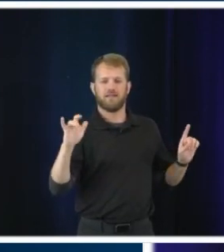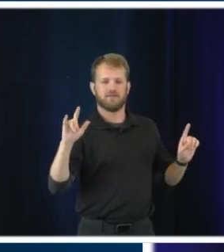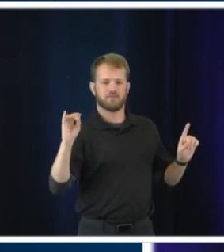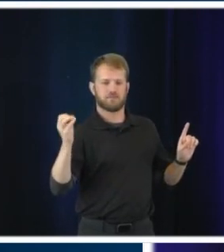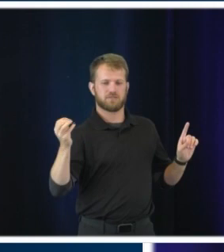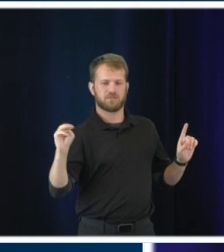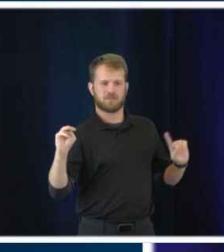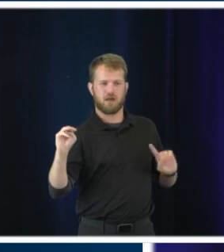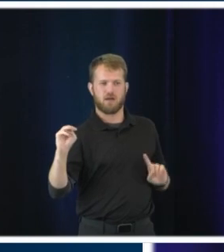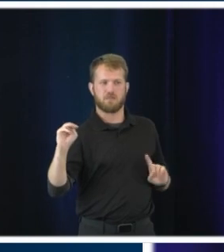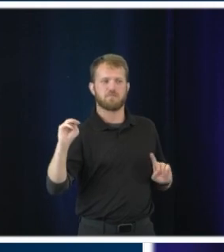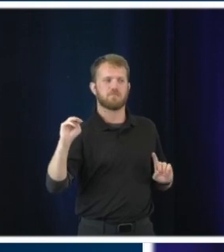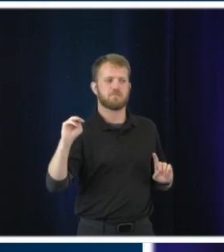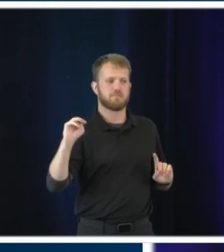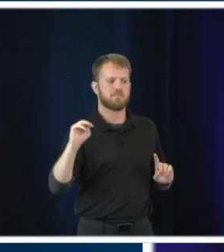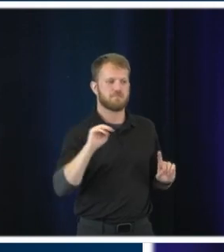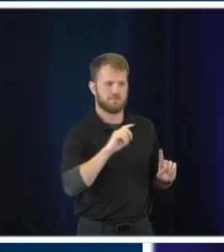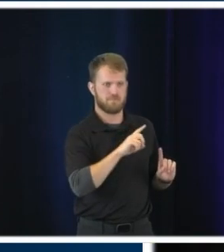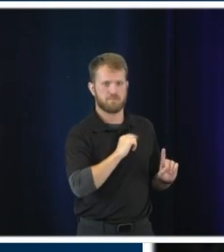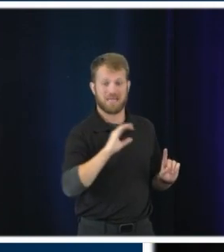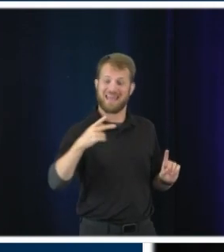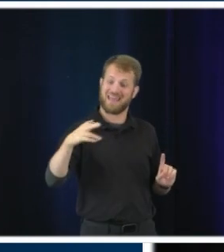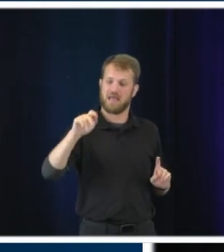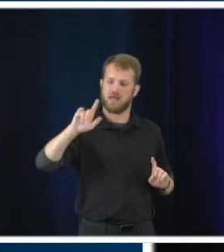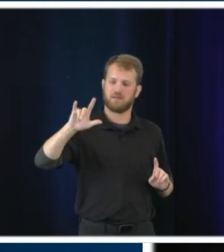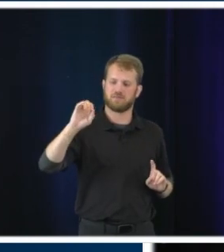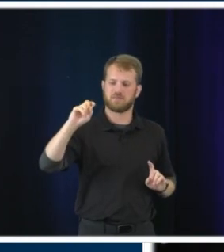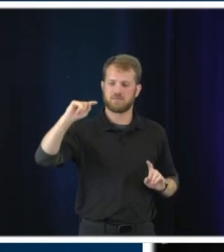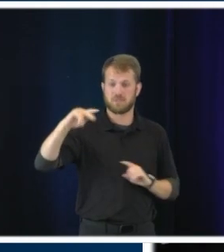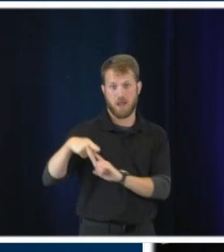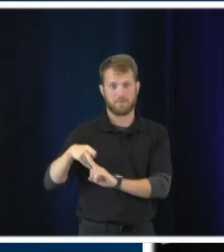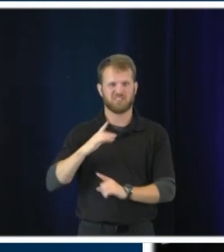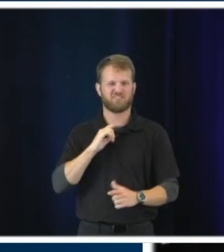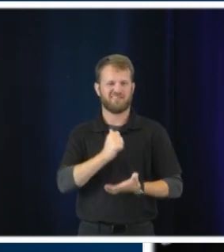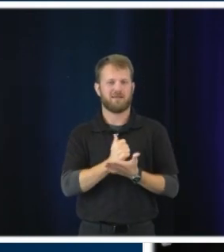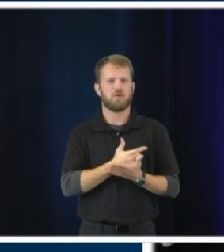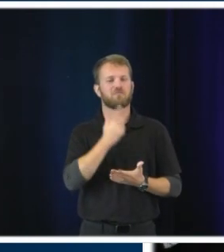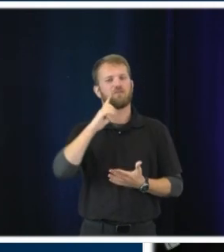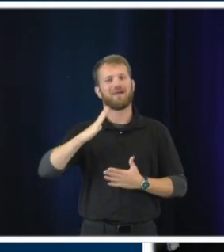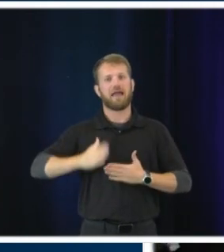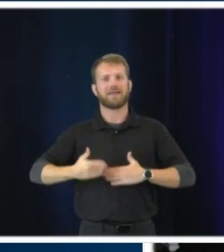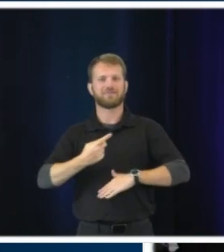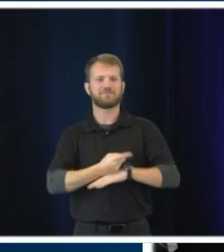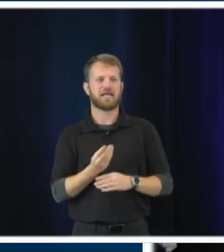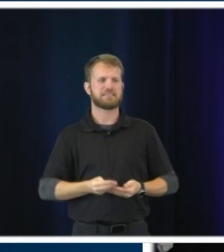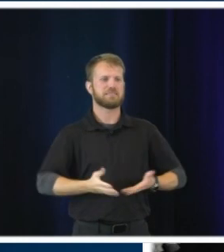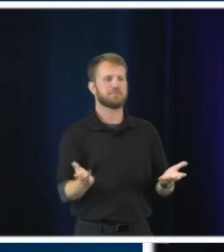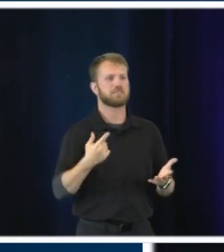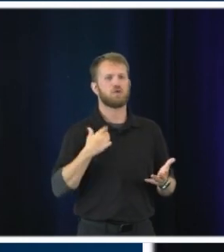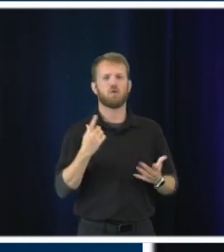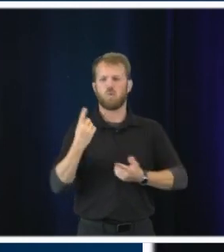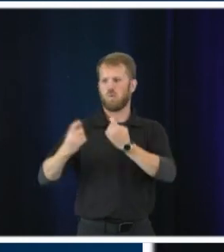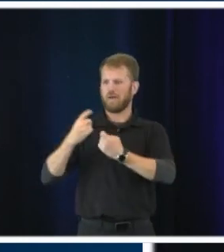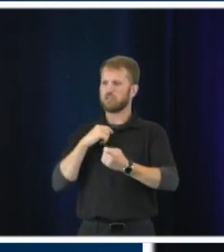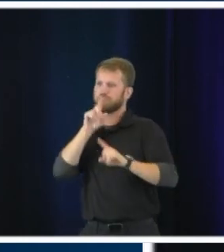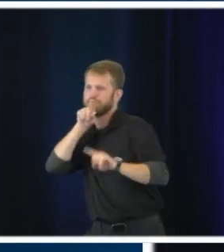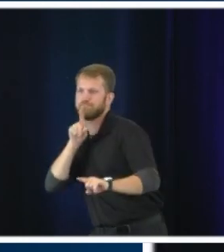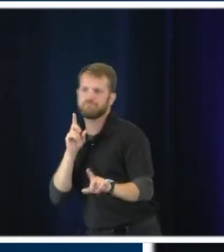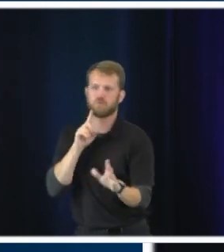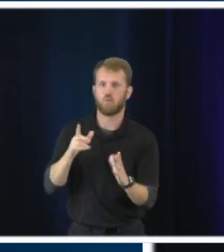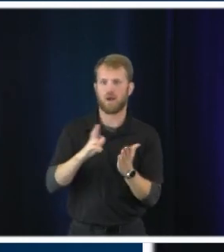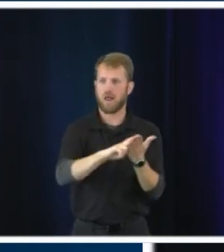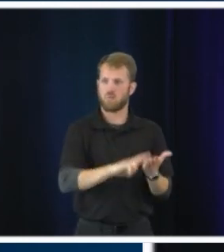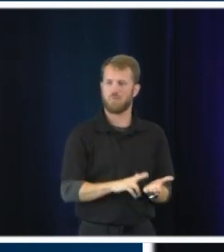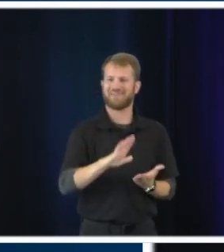Center, where she assists during the end-of-day pickup by greeting families and answering questions about enrollment and center